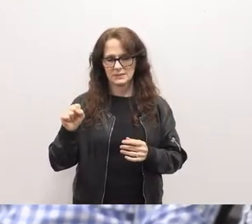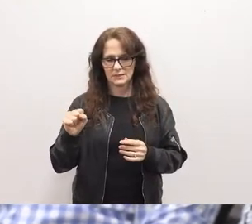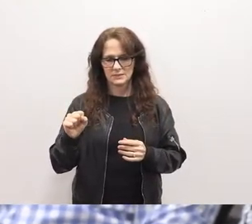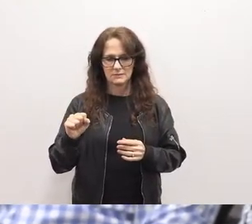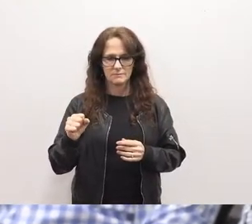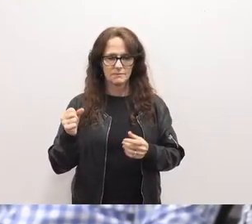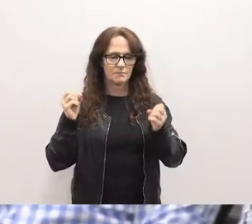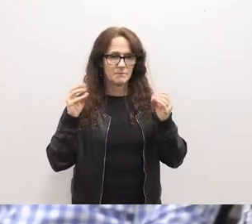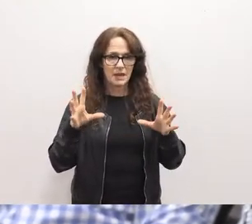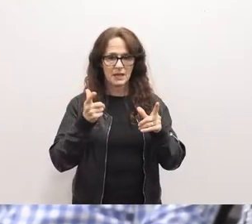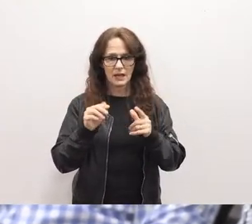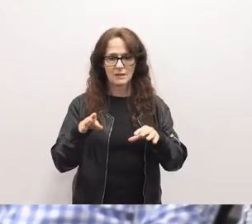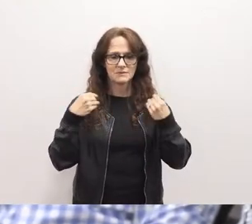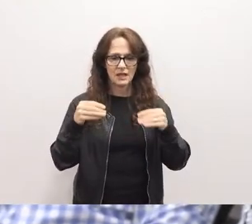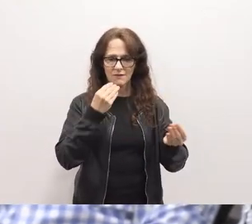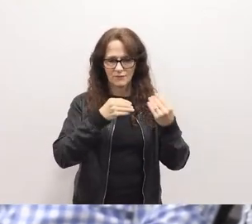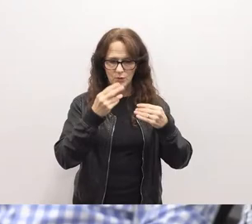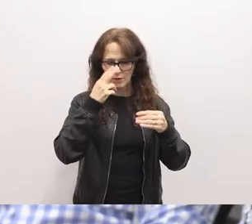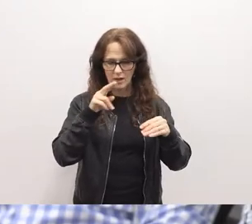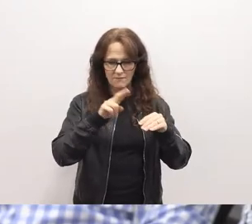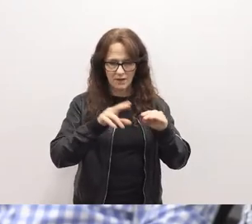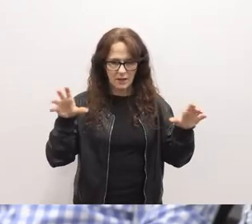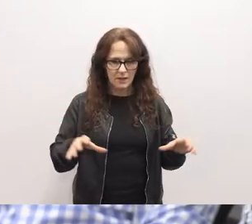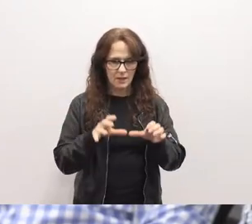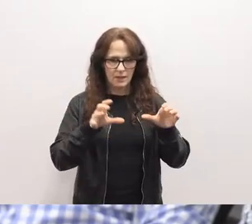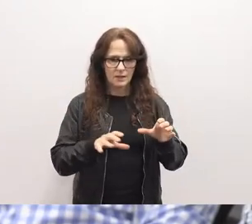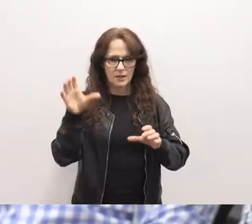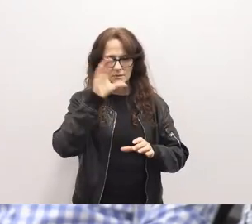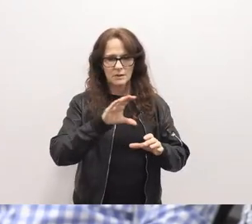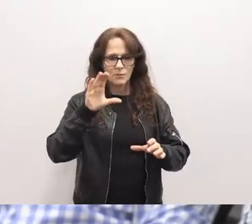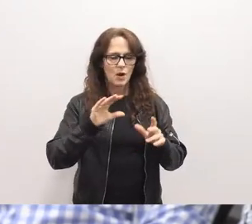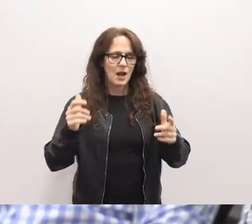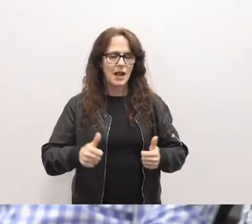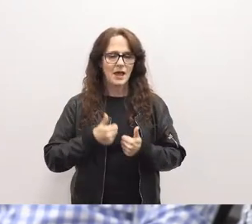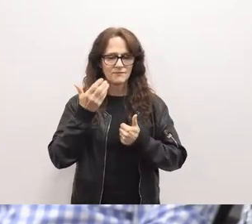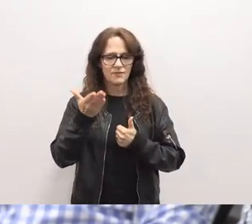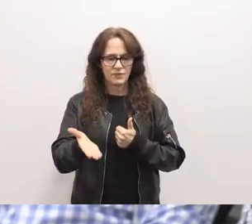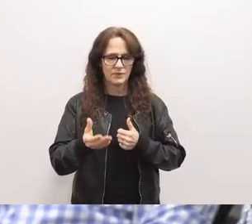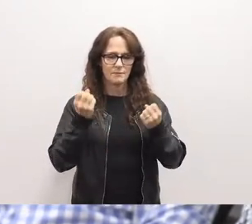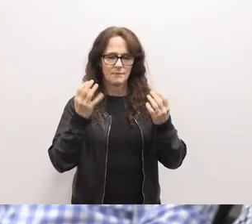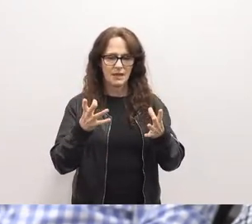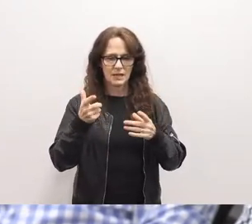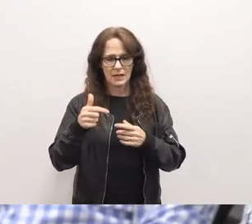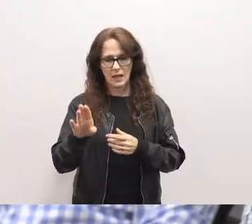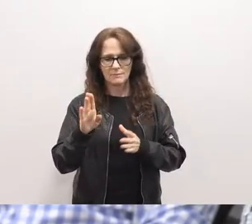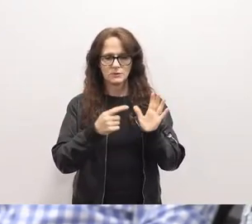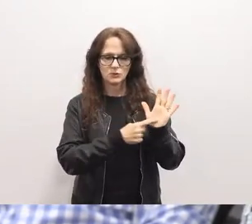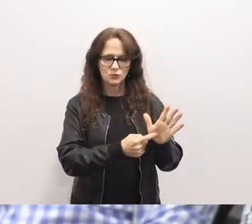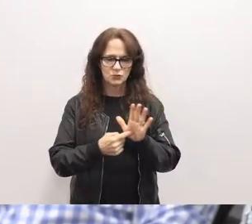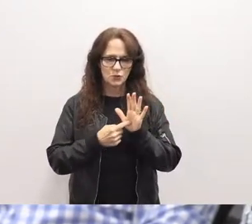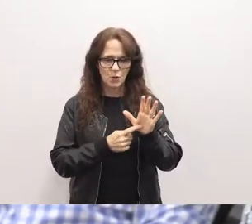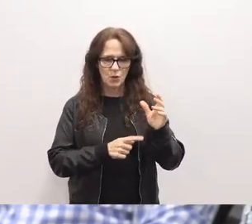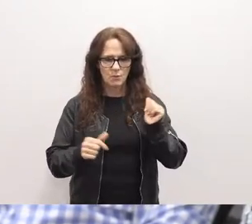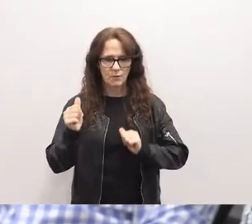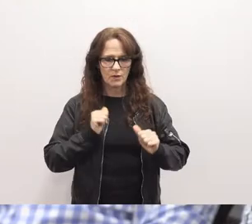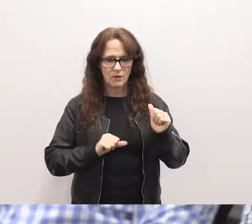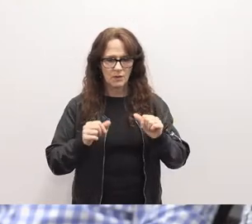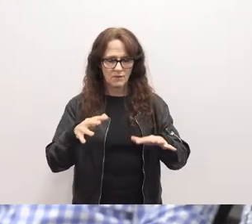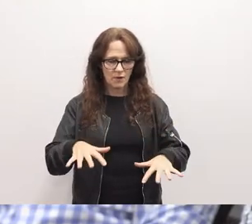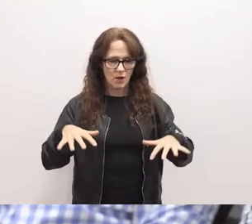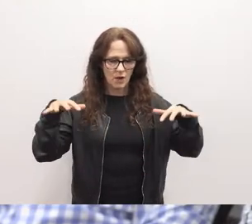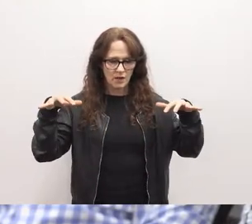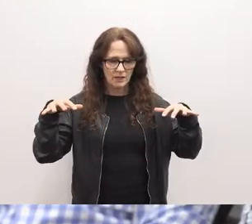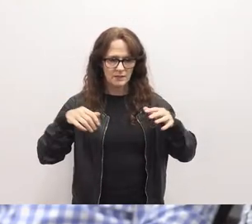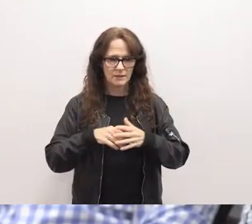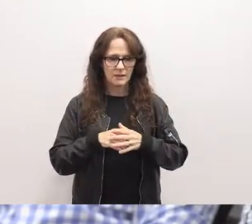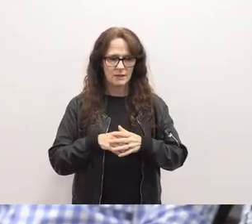has numerous clubs selling food and fun activities to explore life at CAMS. Many clubs will be able to showcase and perform for our audience,